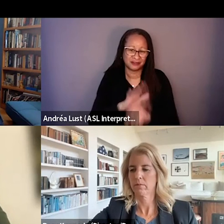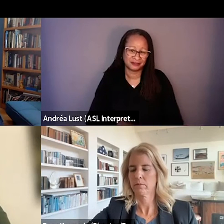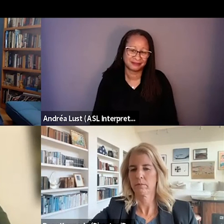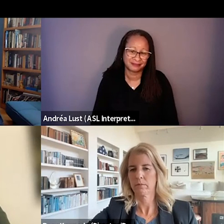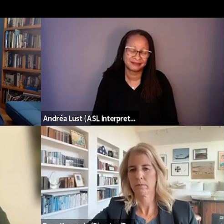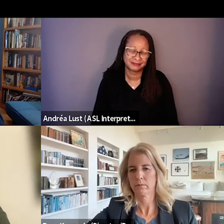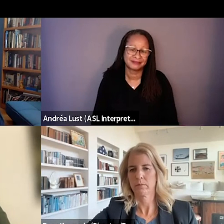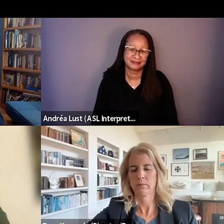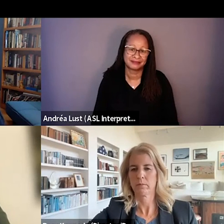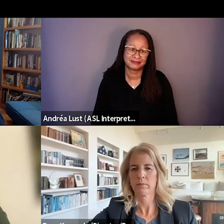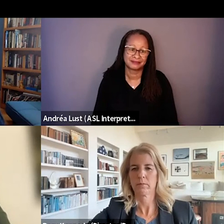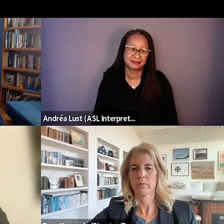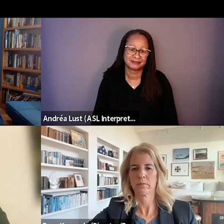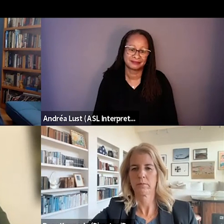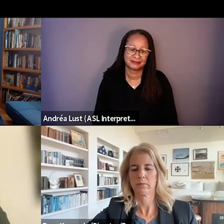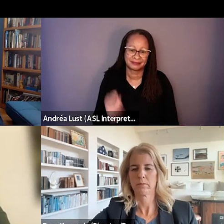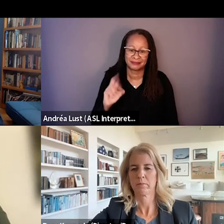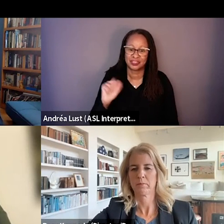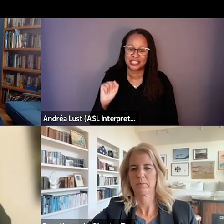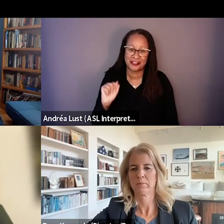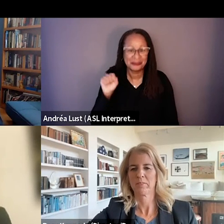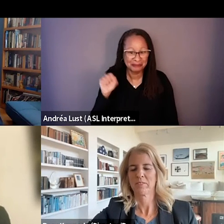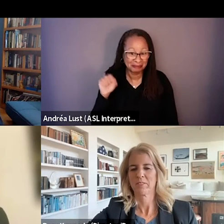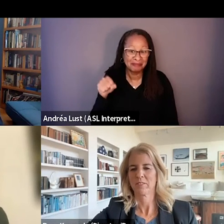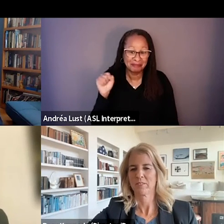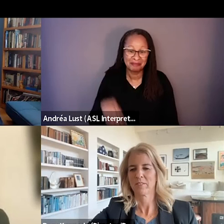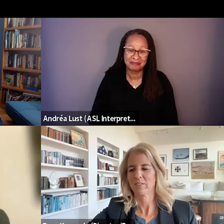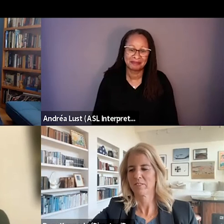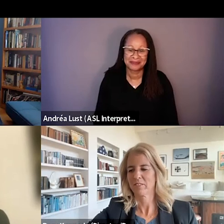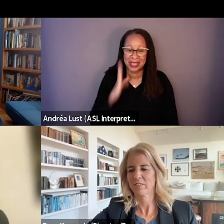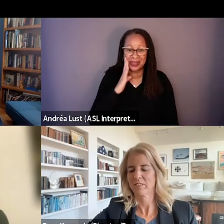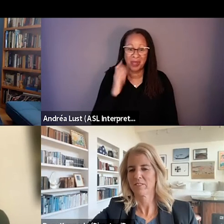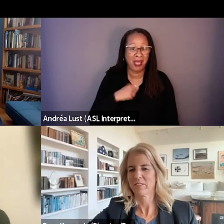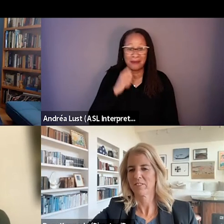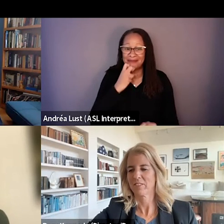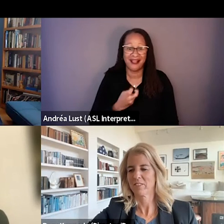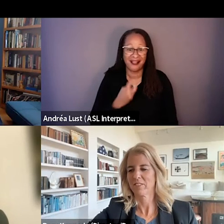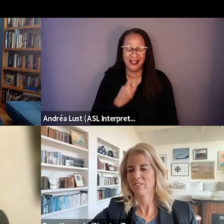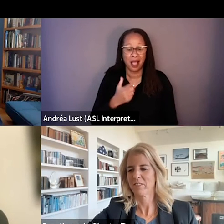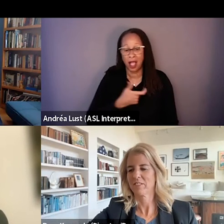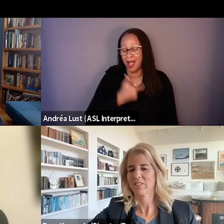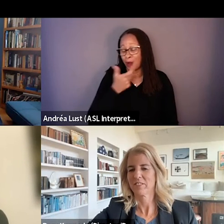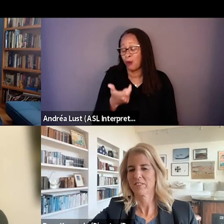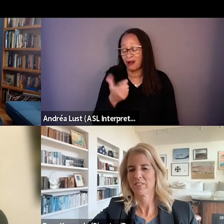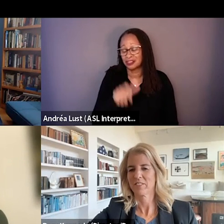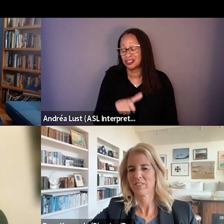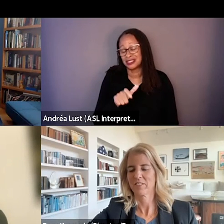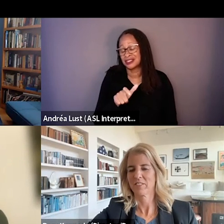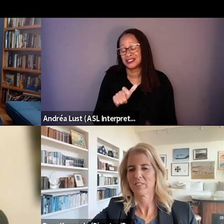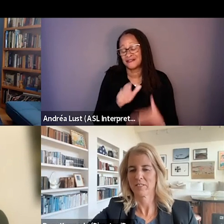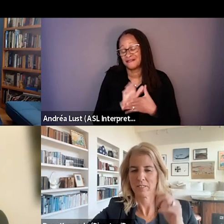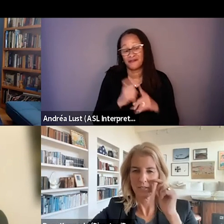Right. Sara, you're nodding. No, I mean, I'm just in awe. I watched this film and, you know, from